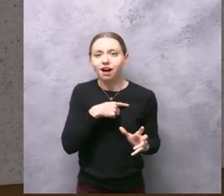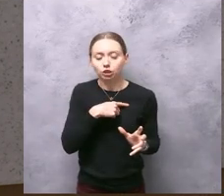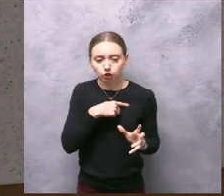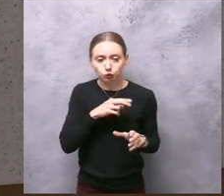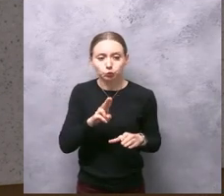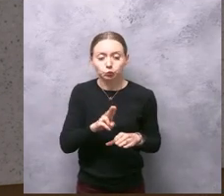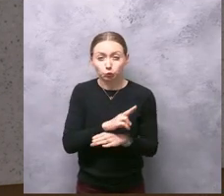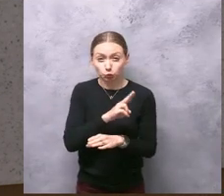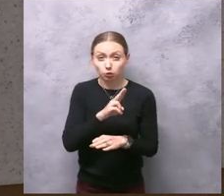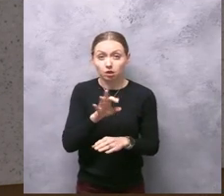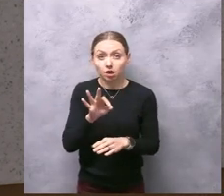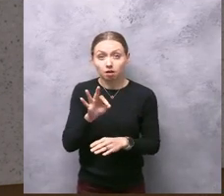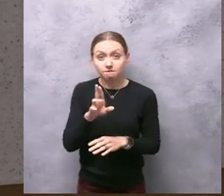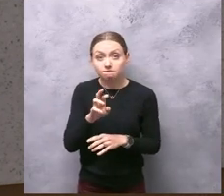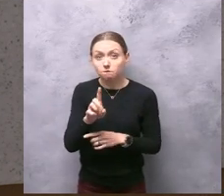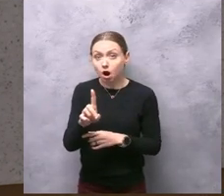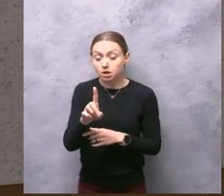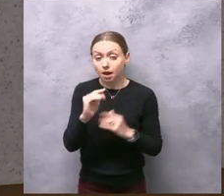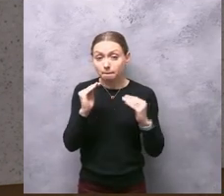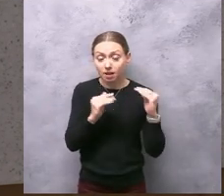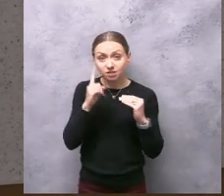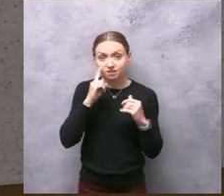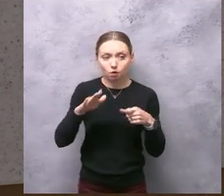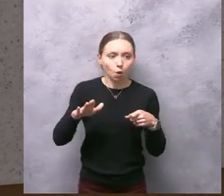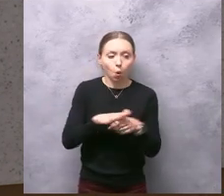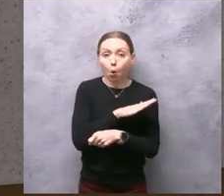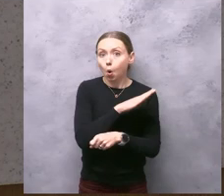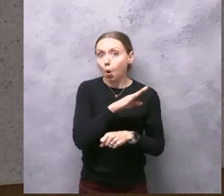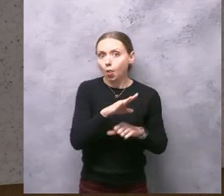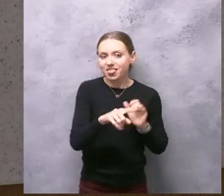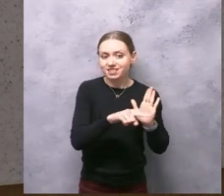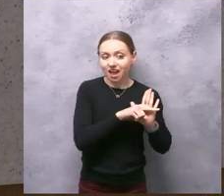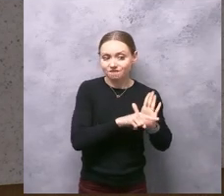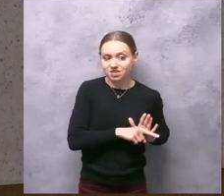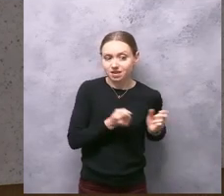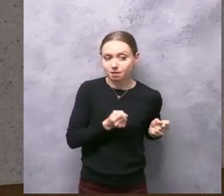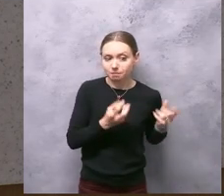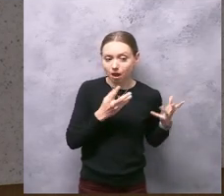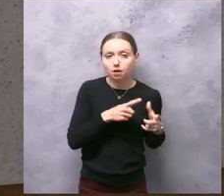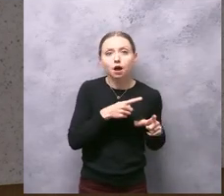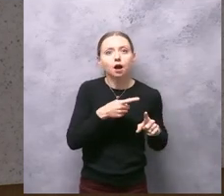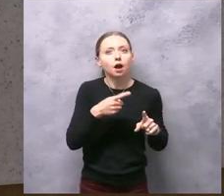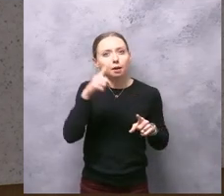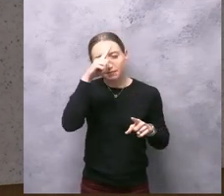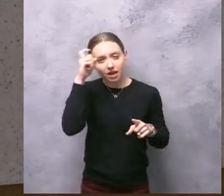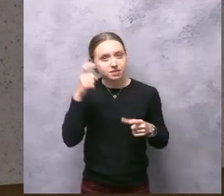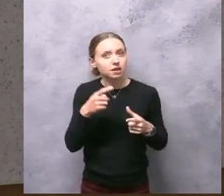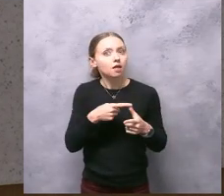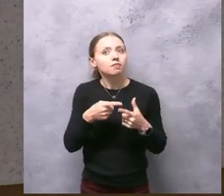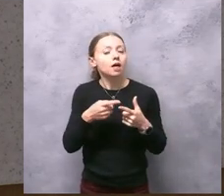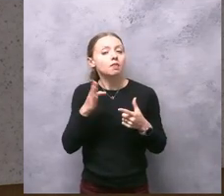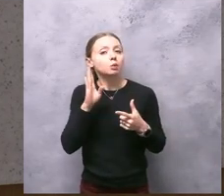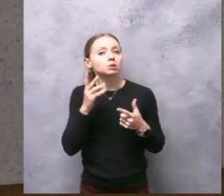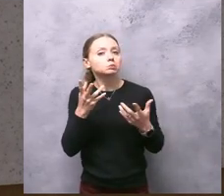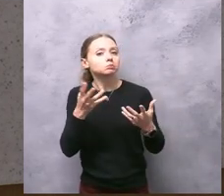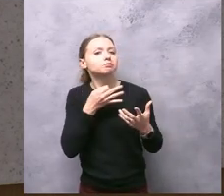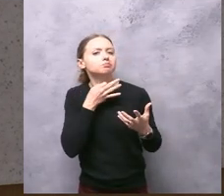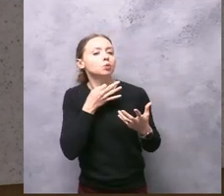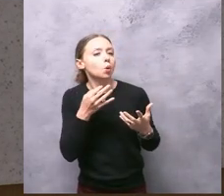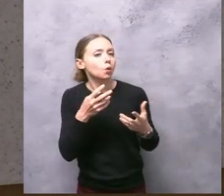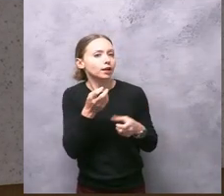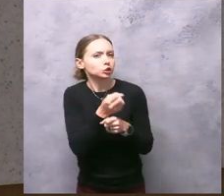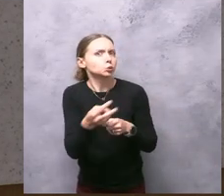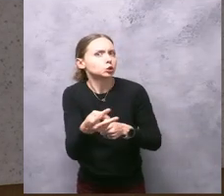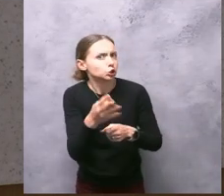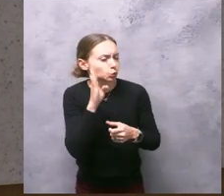whole deficit, because then they're going, okay, next year, what are you going to do? Because you've already gone into fund balance for that. So they like